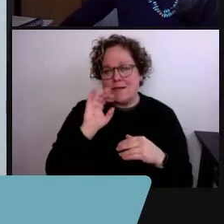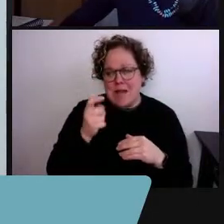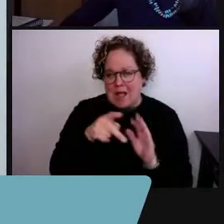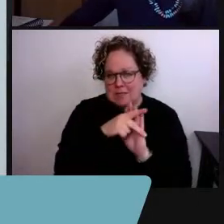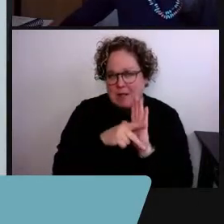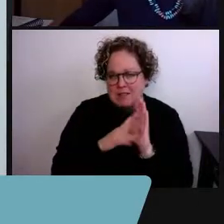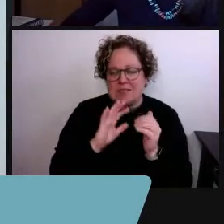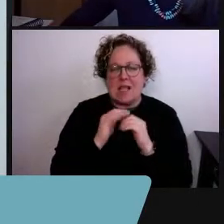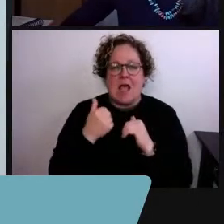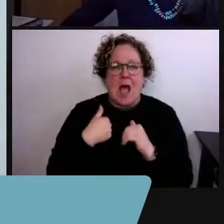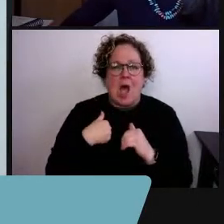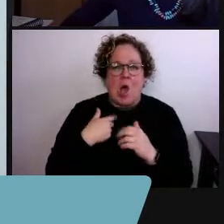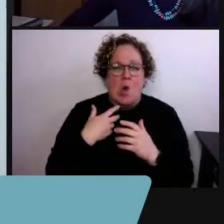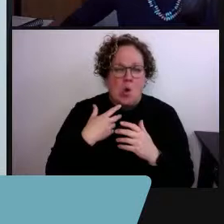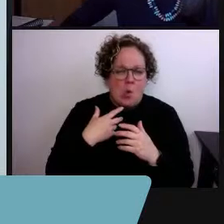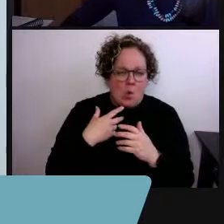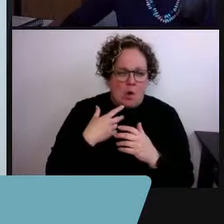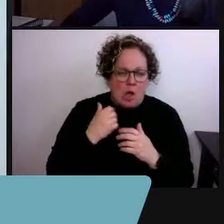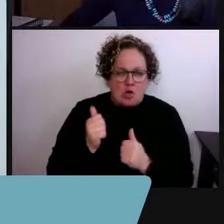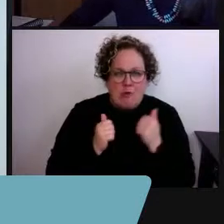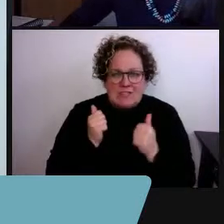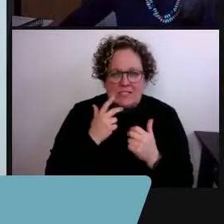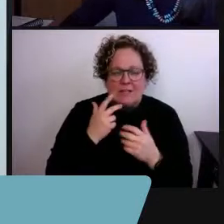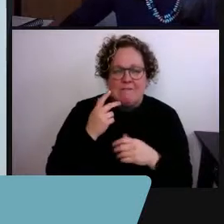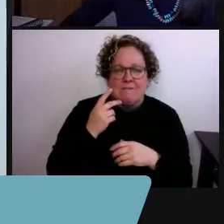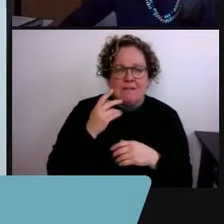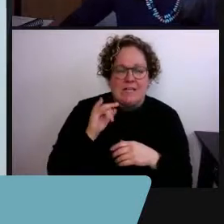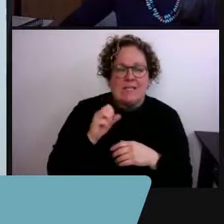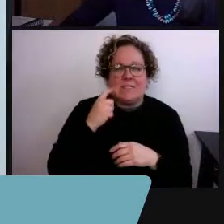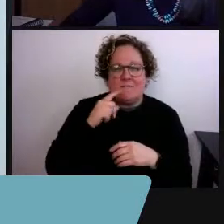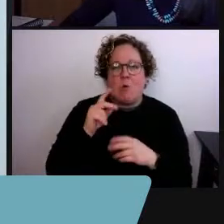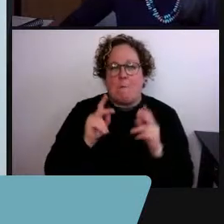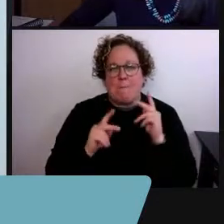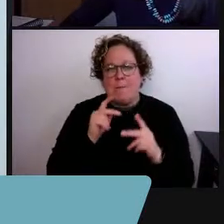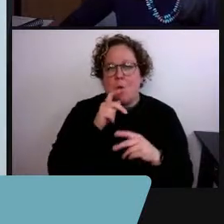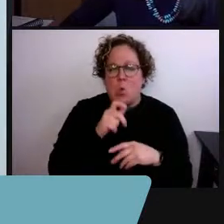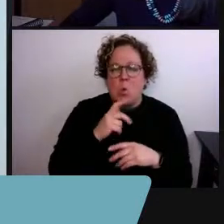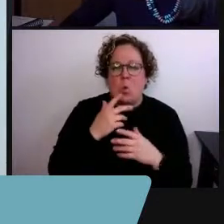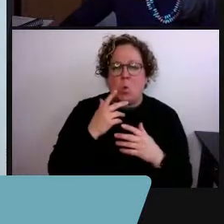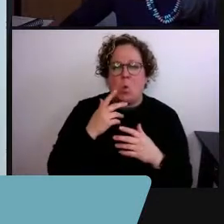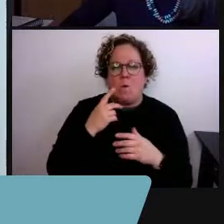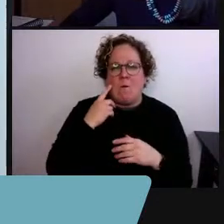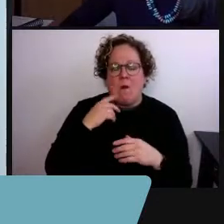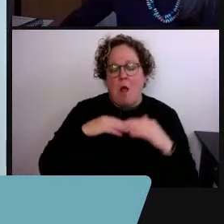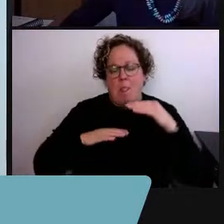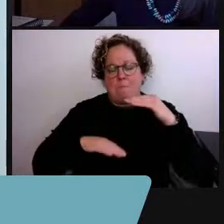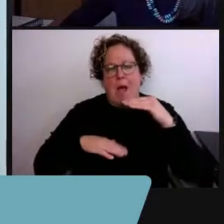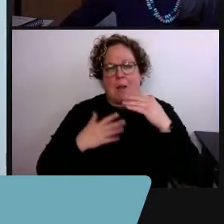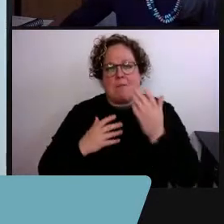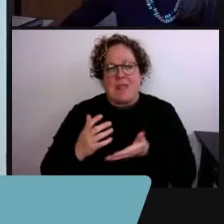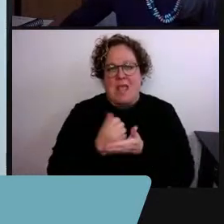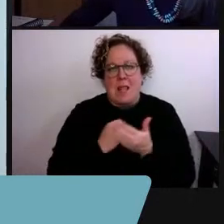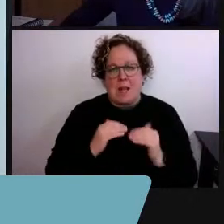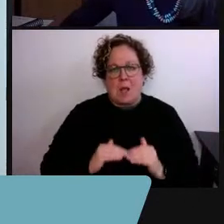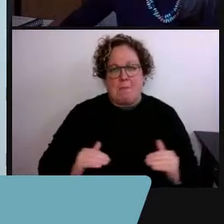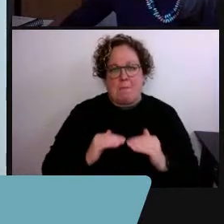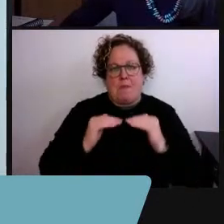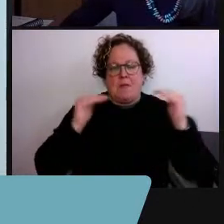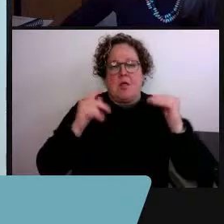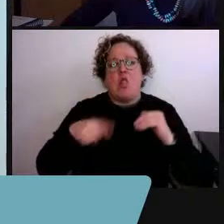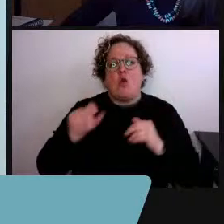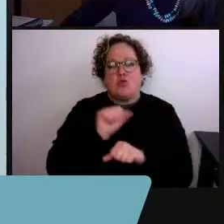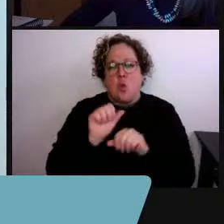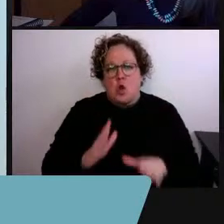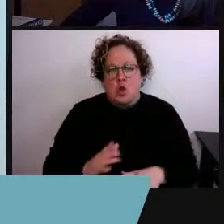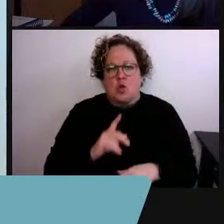how regressive it is, particularly for those at the bottom of the income ladder, you know, these are workers predominantly who are